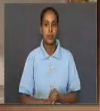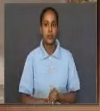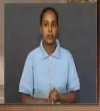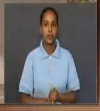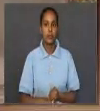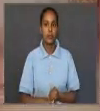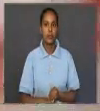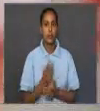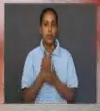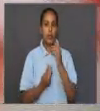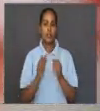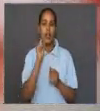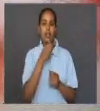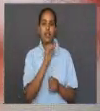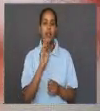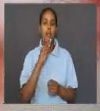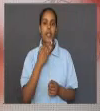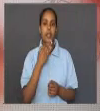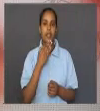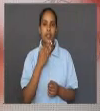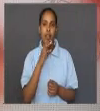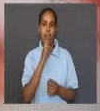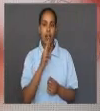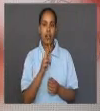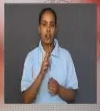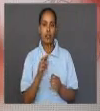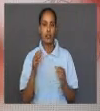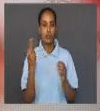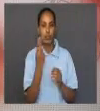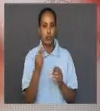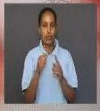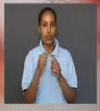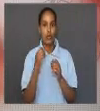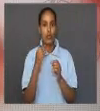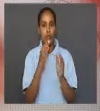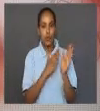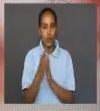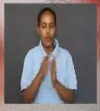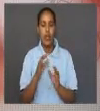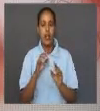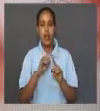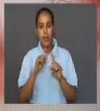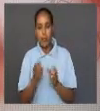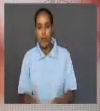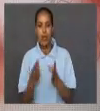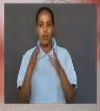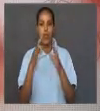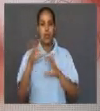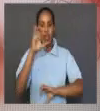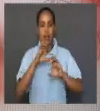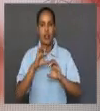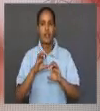bleach. Both acids and bases are also used to produce a number of